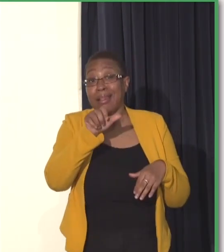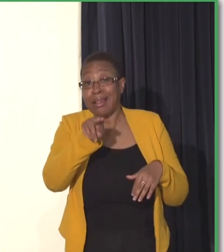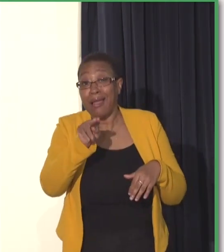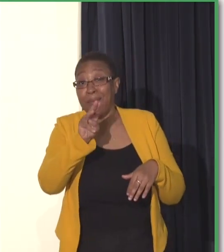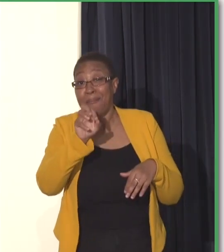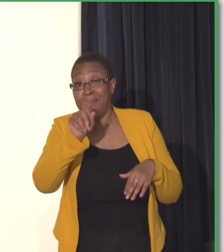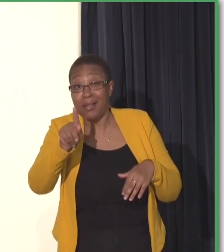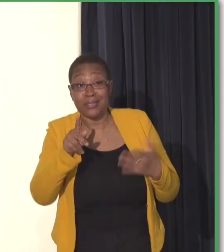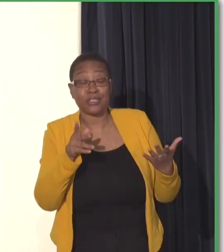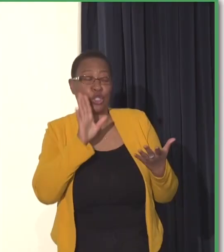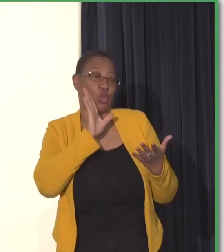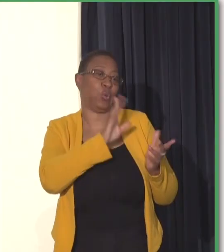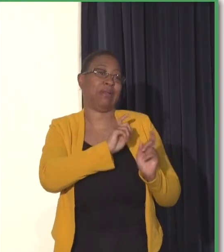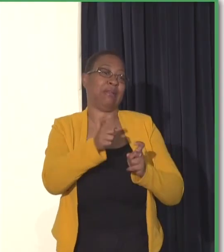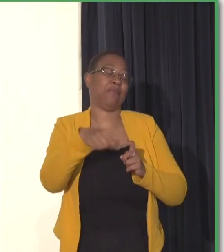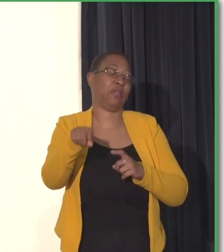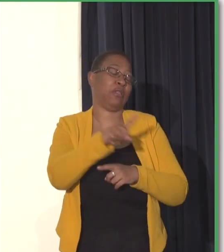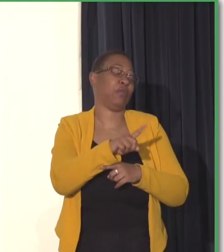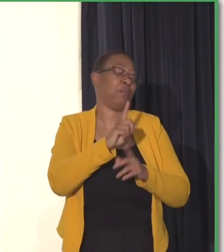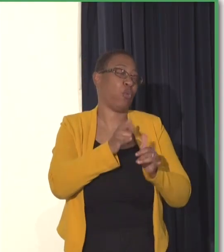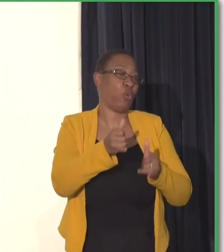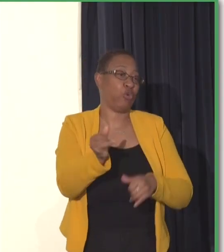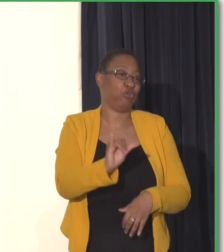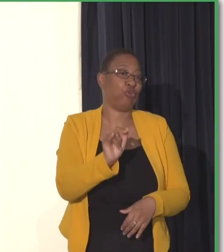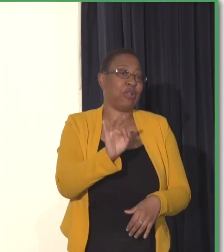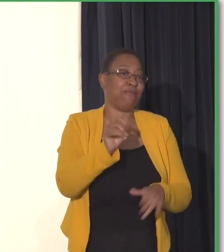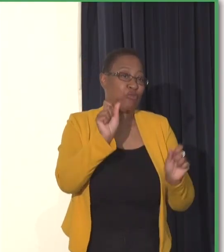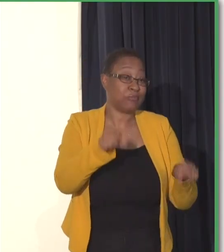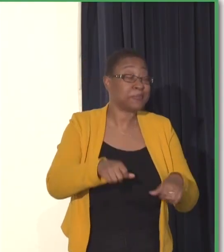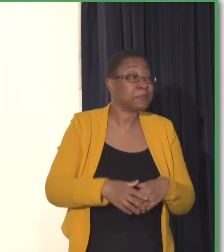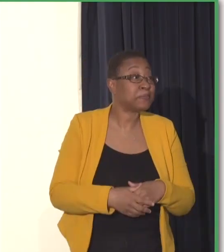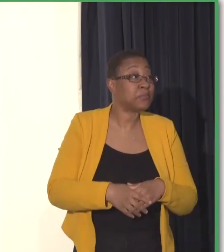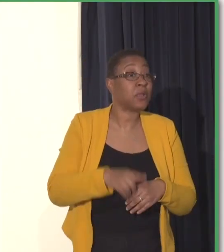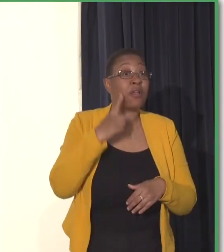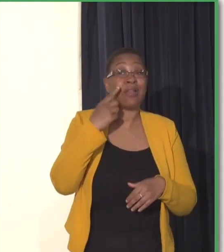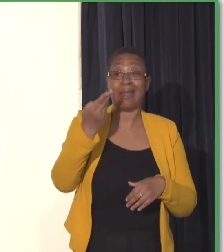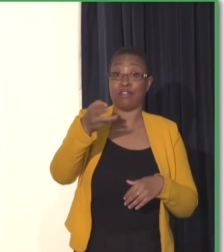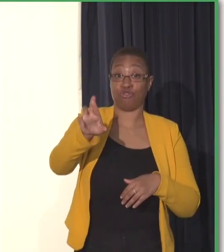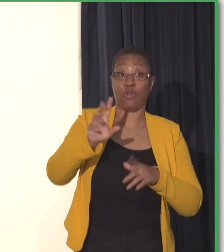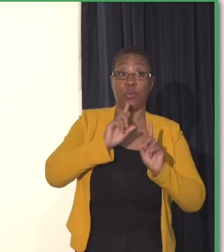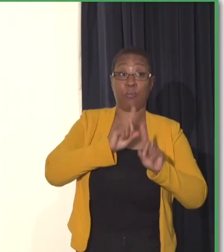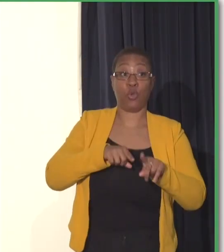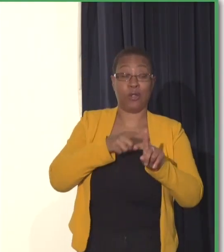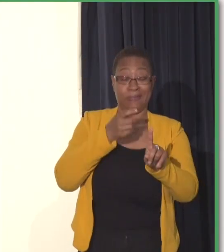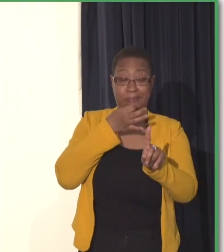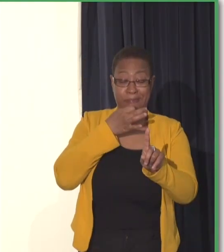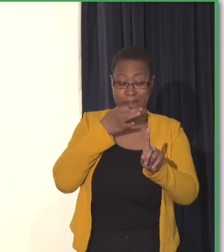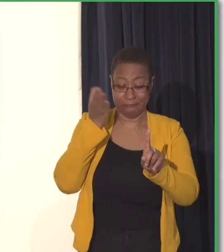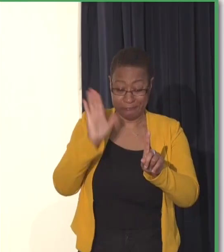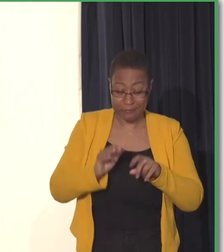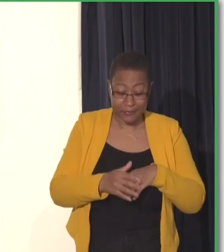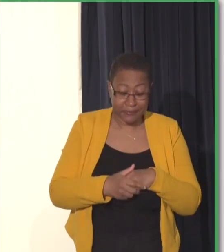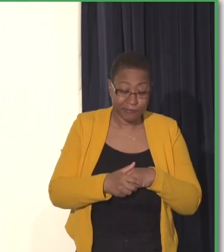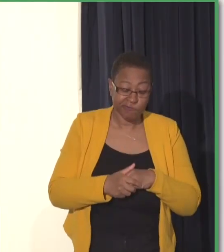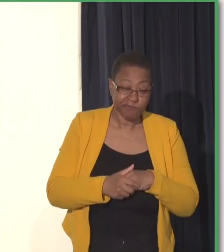you'd give them an award as well. For the HR report,